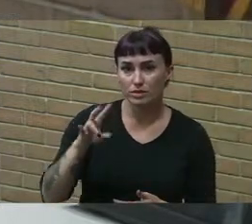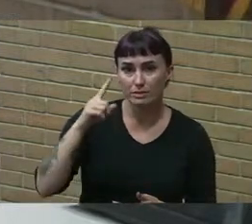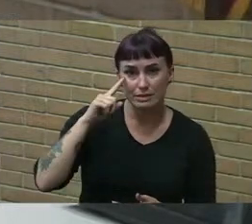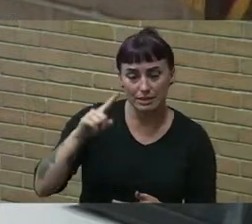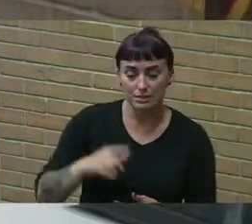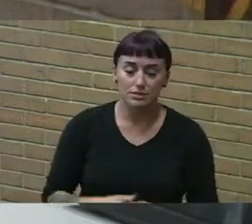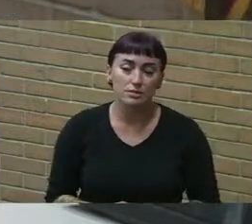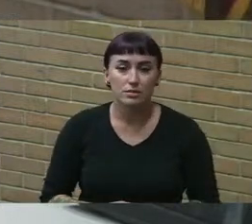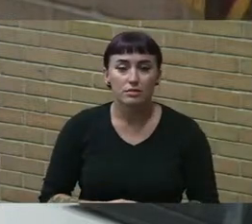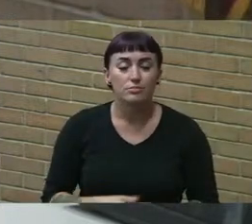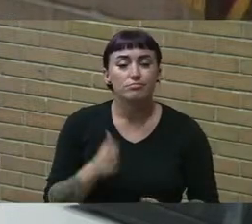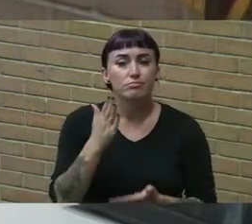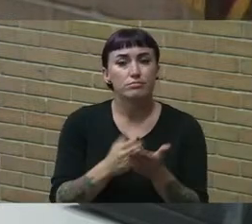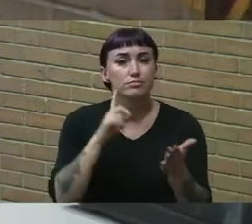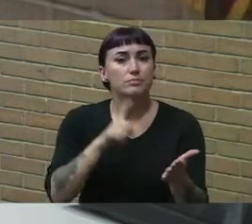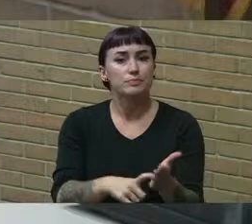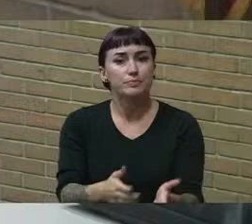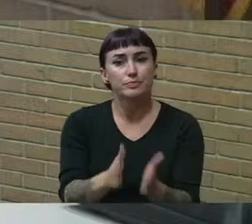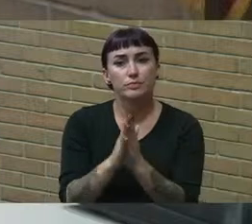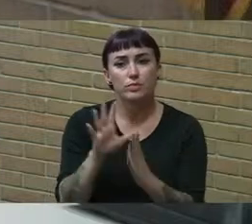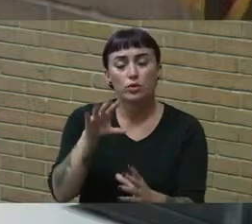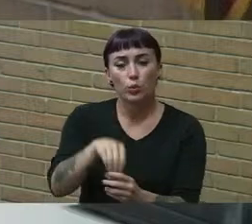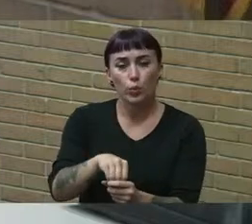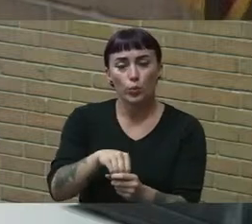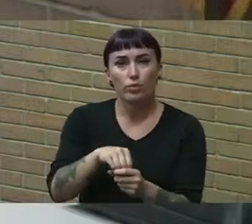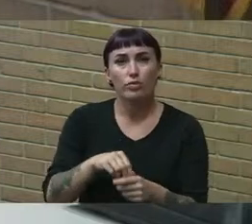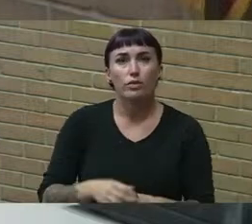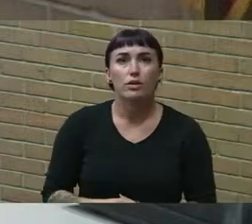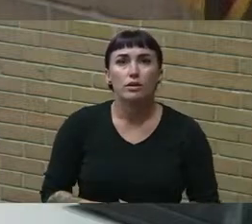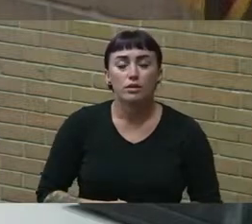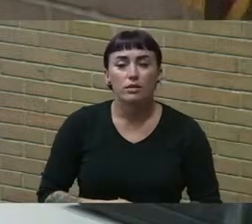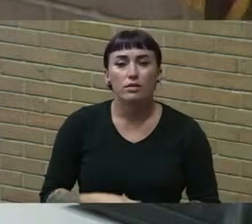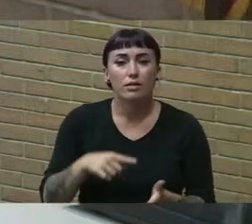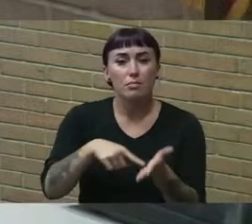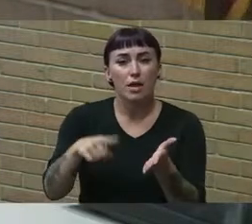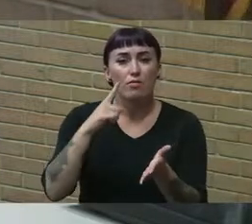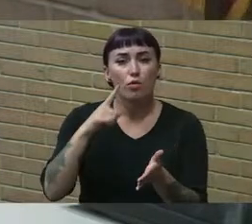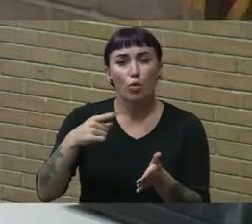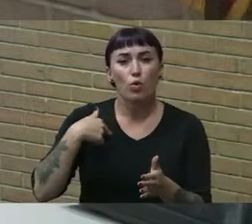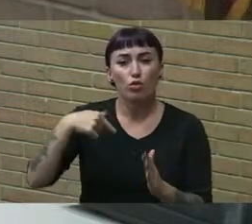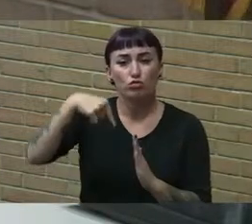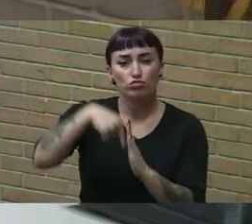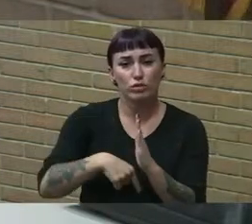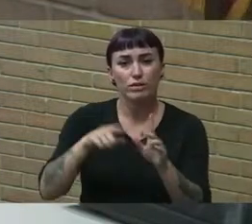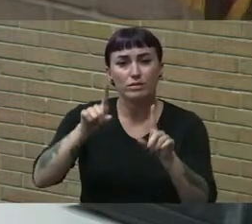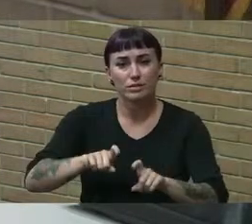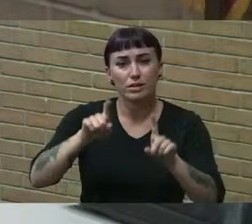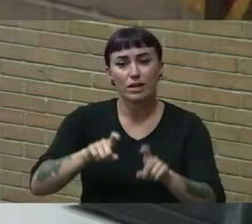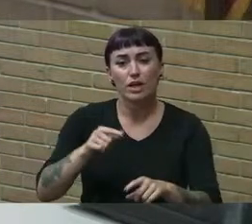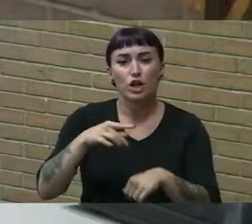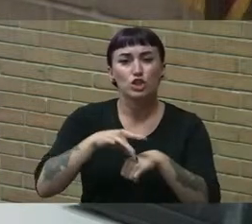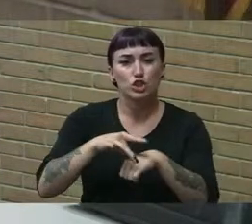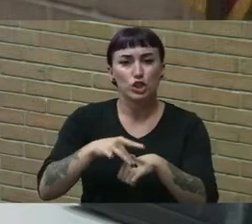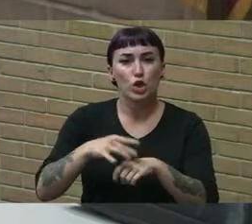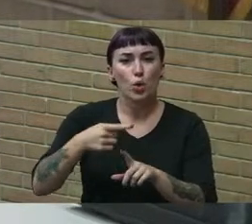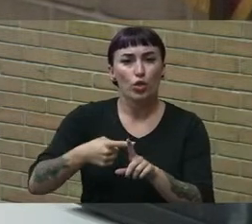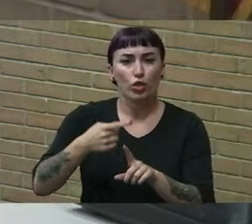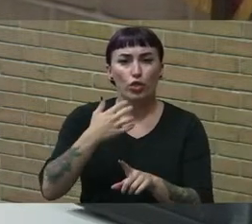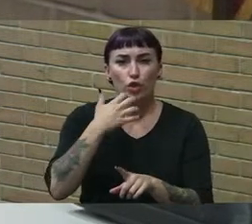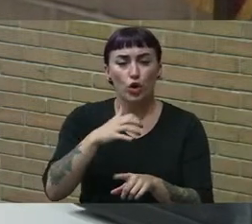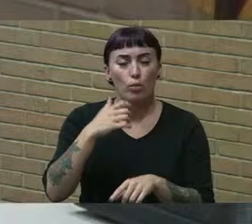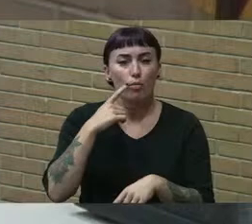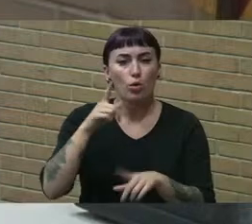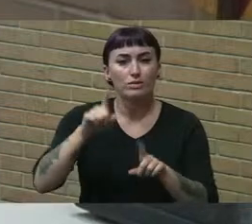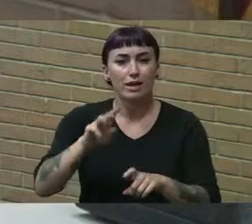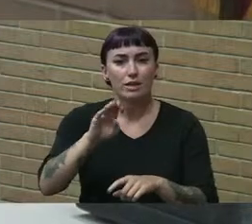$825,237.40. Some notable claims include the payment for the drilling and testing of the geothermal test well at Town